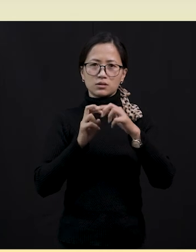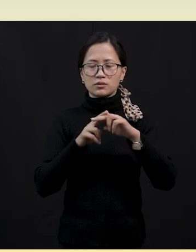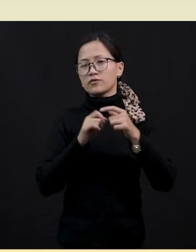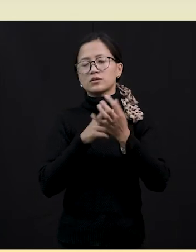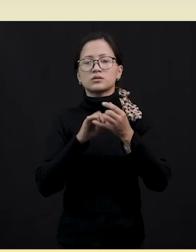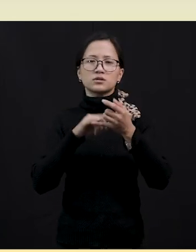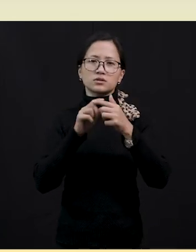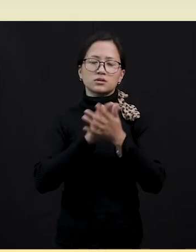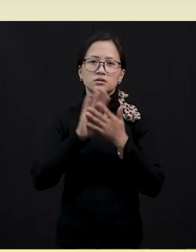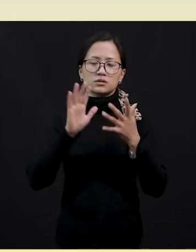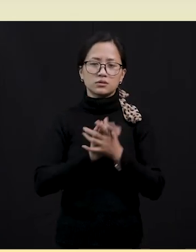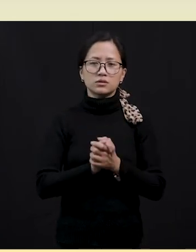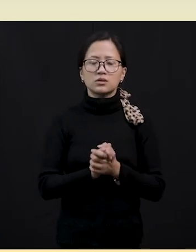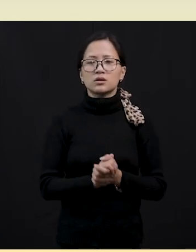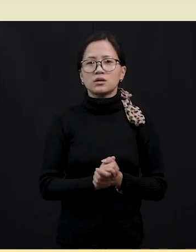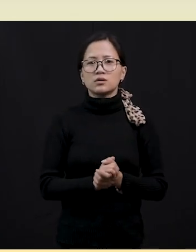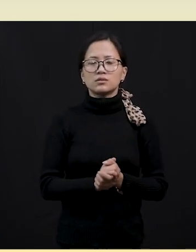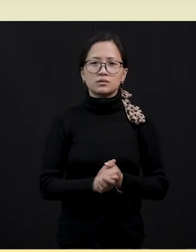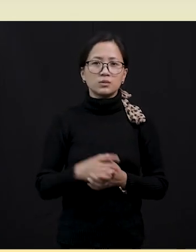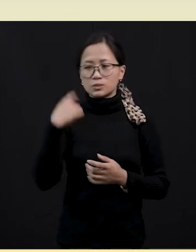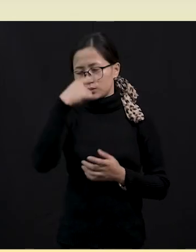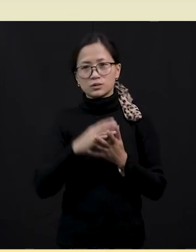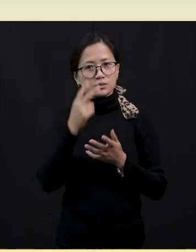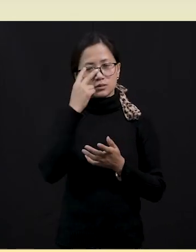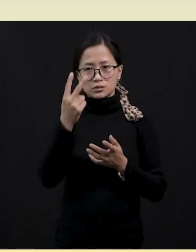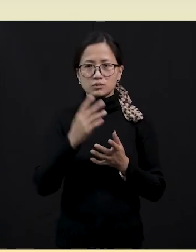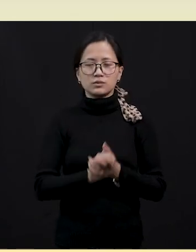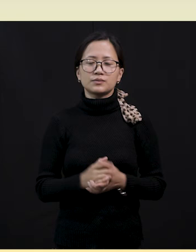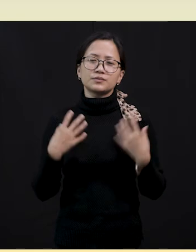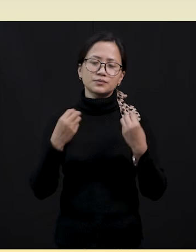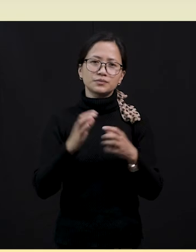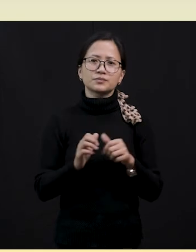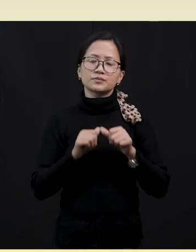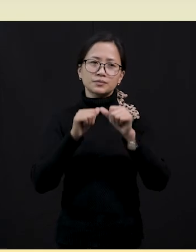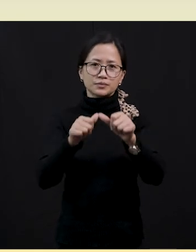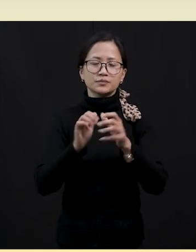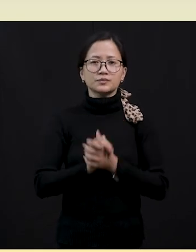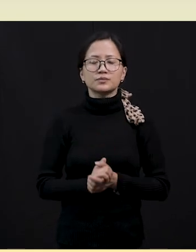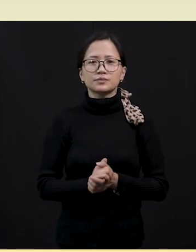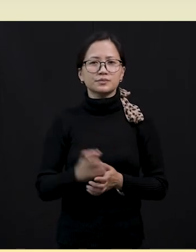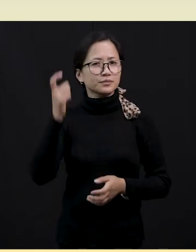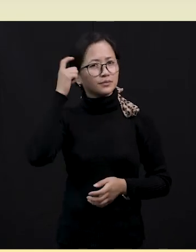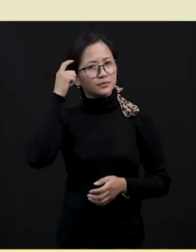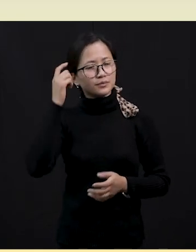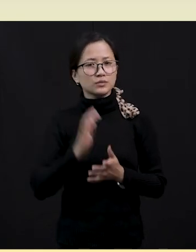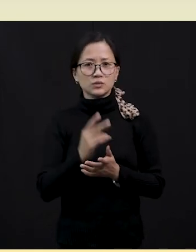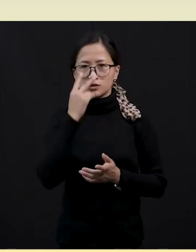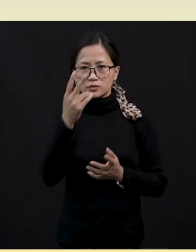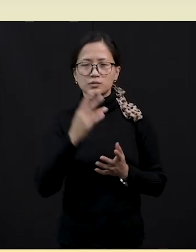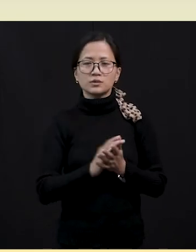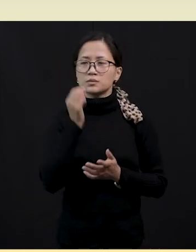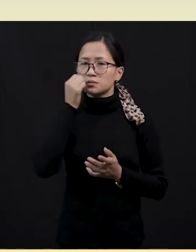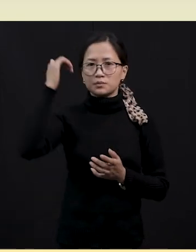go and who does he think of visiting? So, yes, the answer is that he thinks of visiting